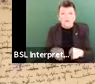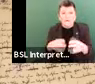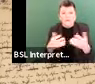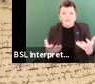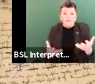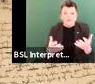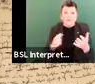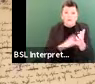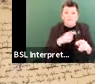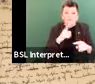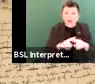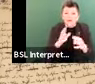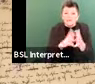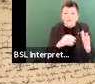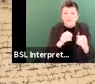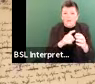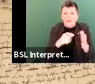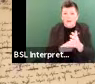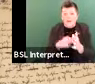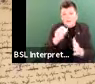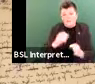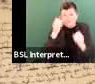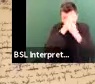Max Weber's concept of